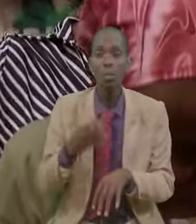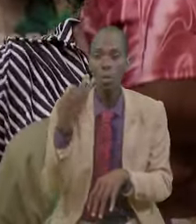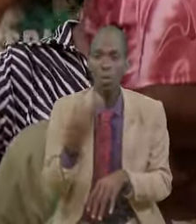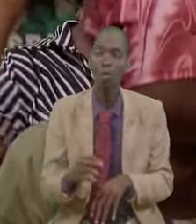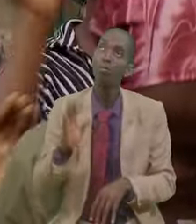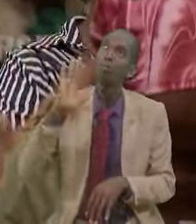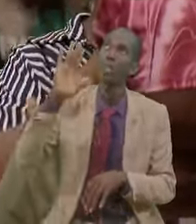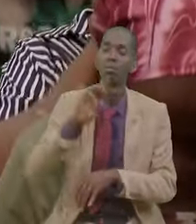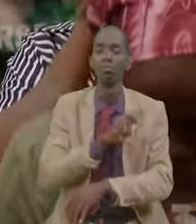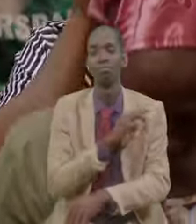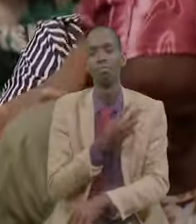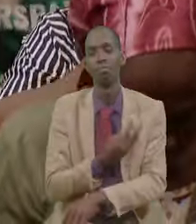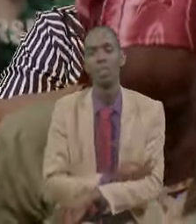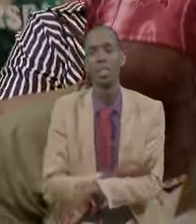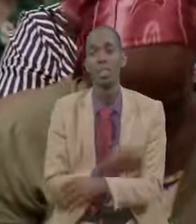might.